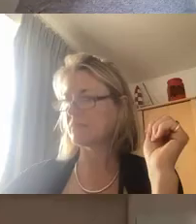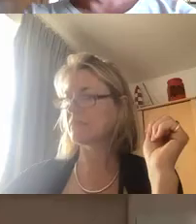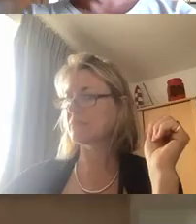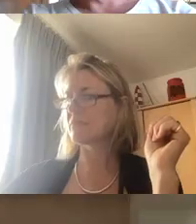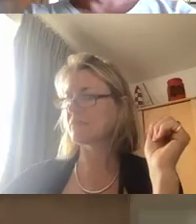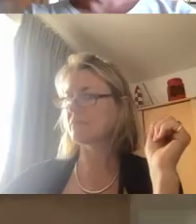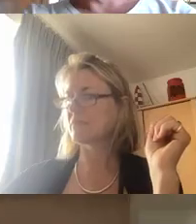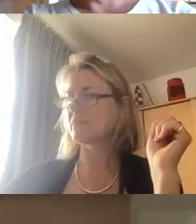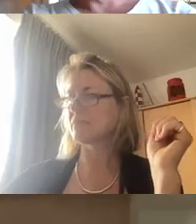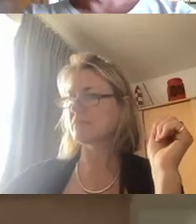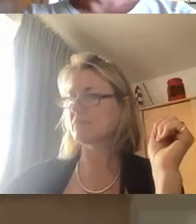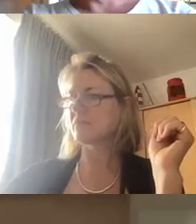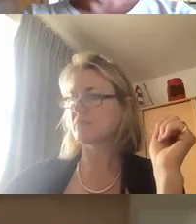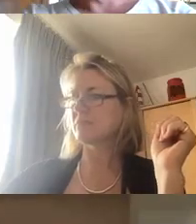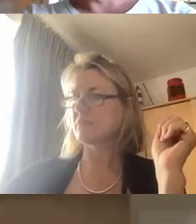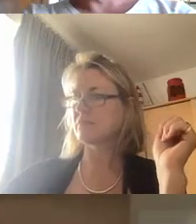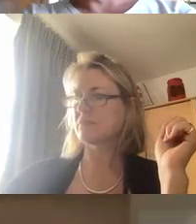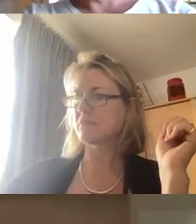Yeah, sure.